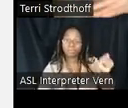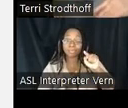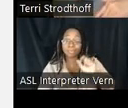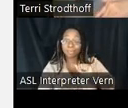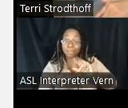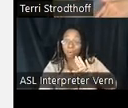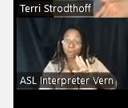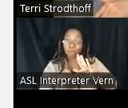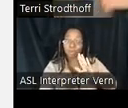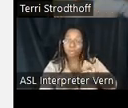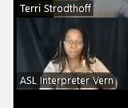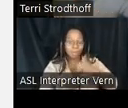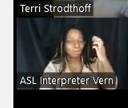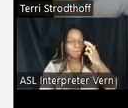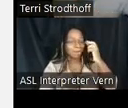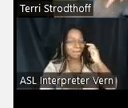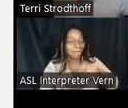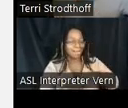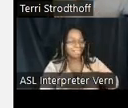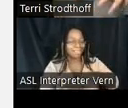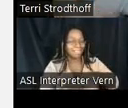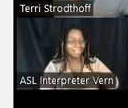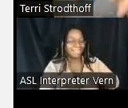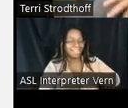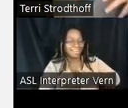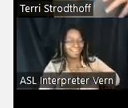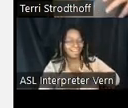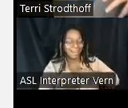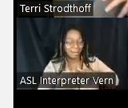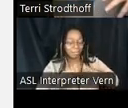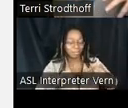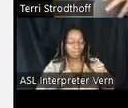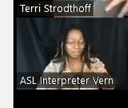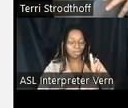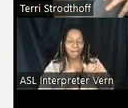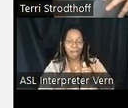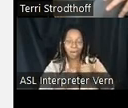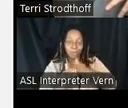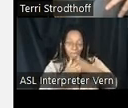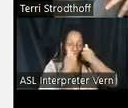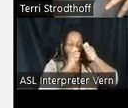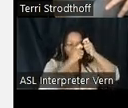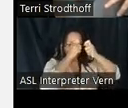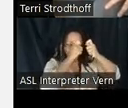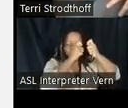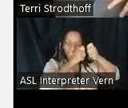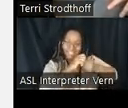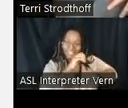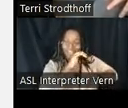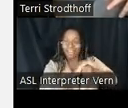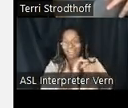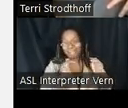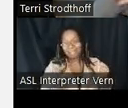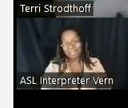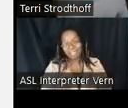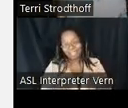to discover that the happy childhood is part of the way we've distorted it in our own mind to protect from the pain. And again, that's not to